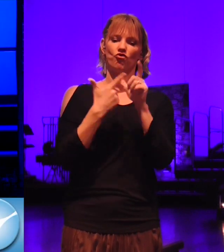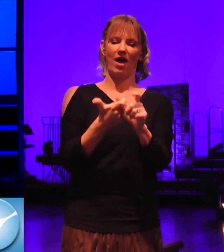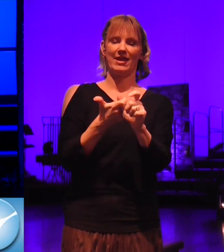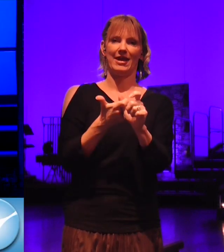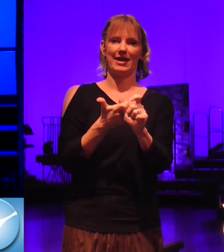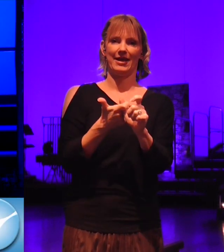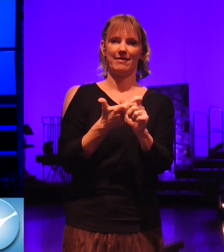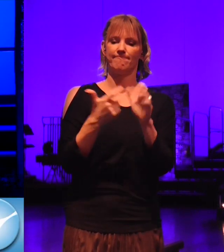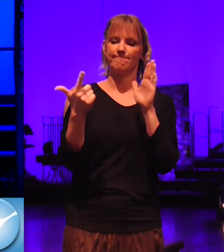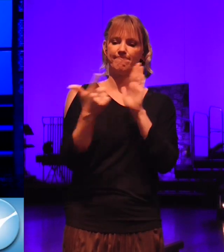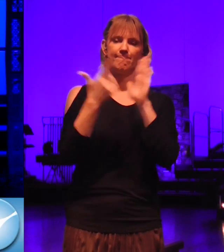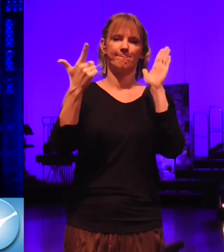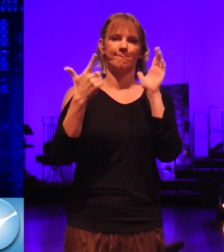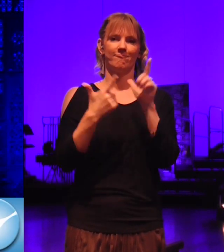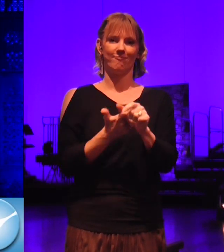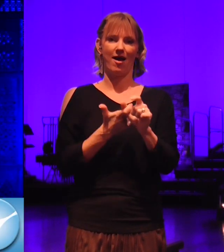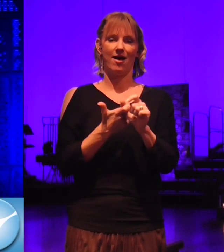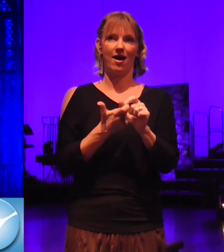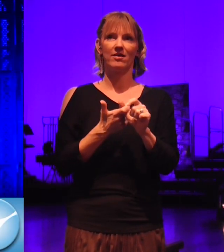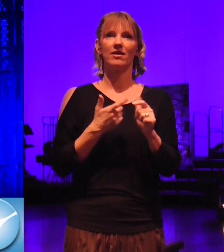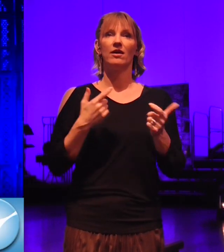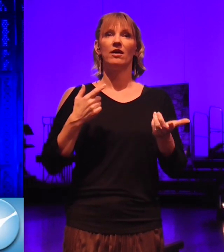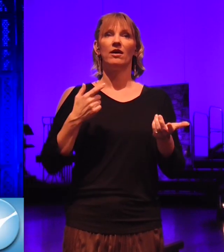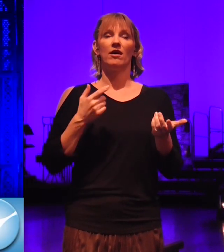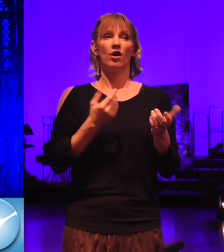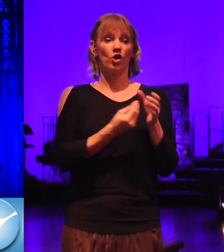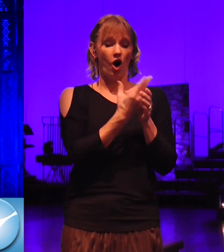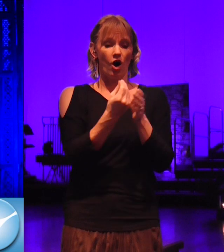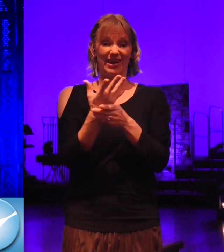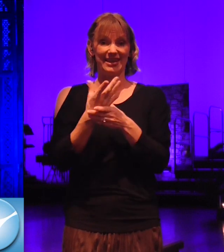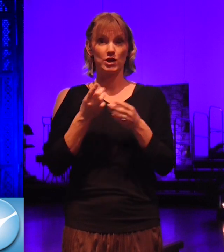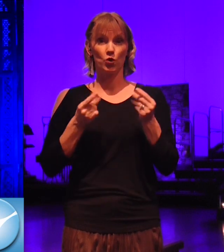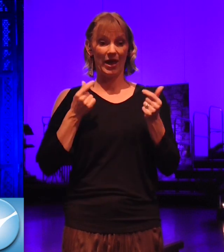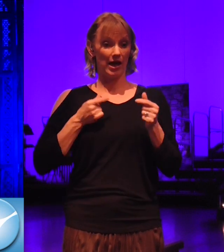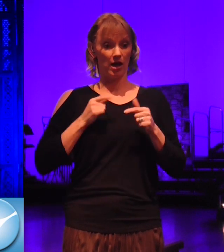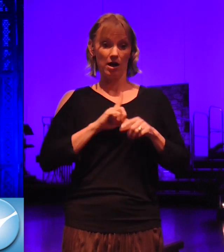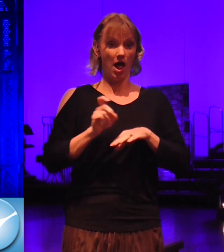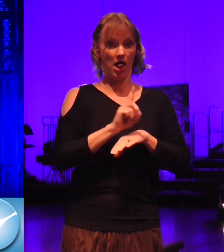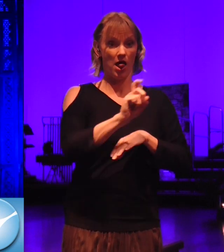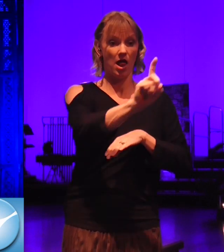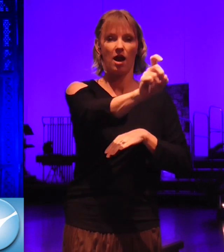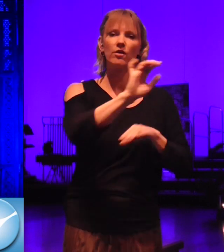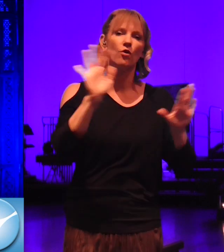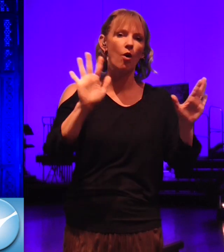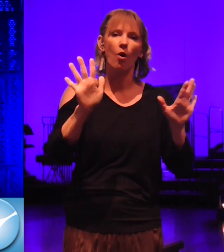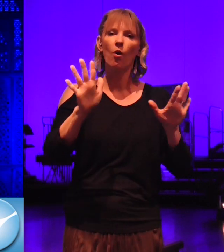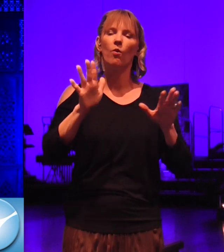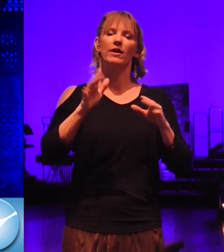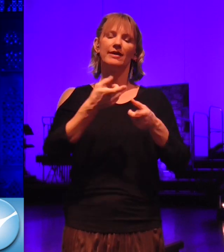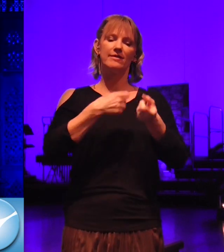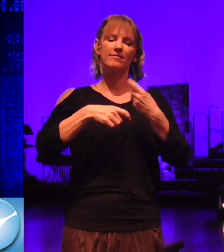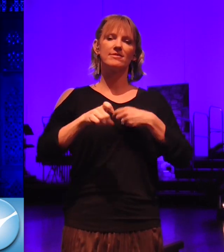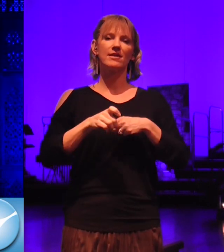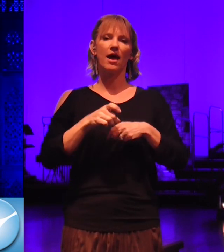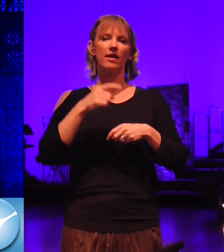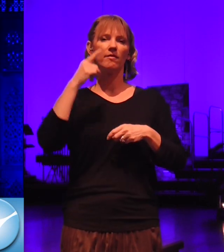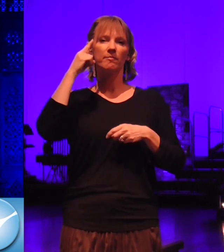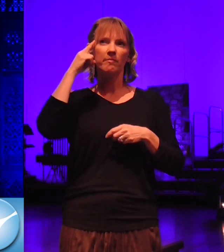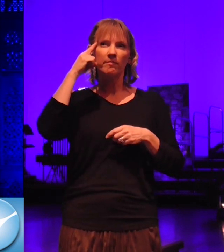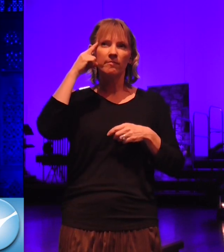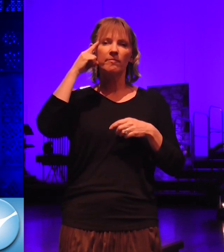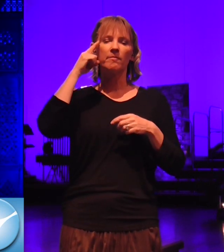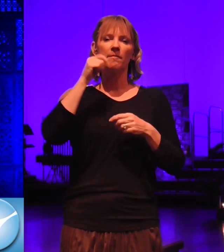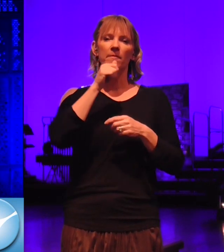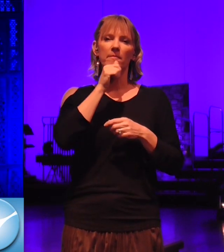We don't move through our gardens quickly, but mindfully, patiently. If you run too fast, you're